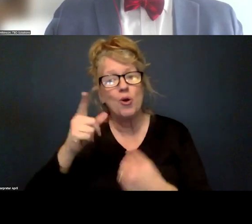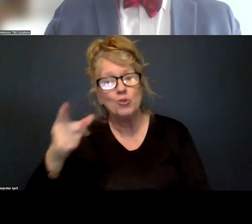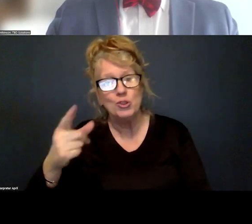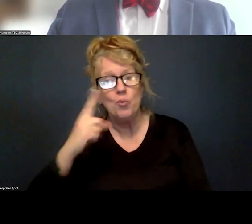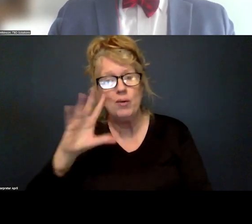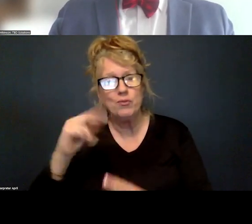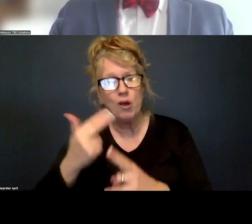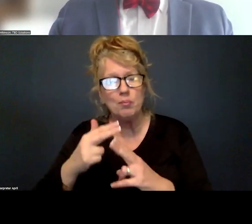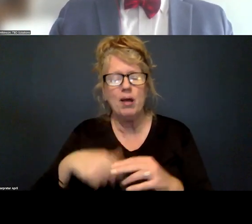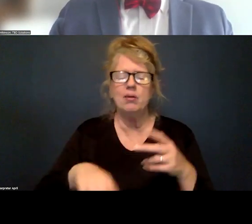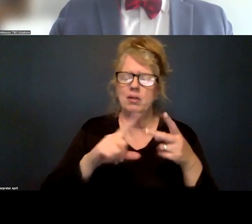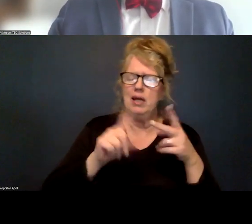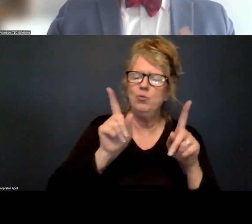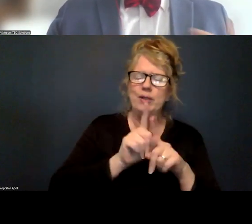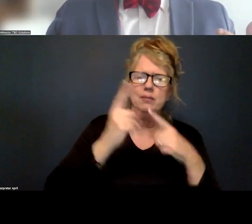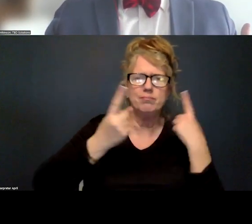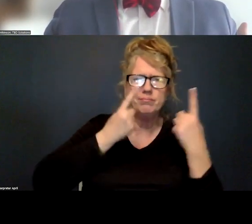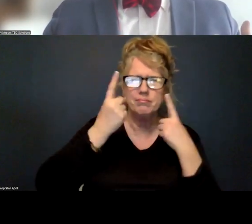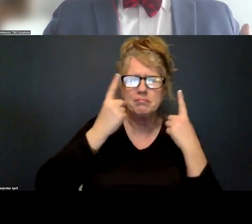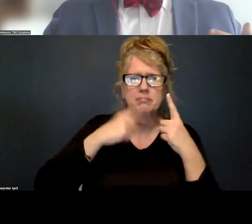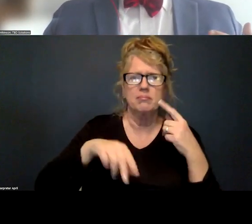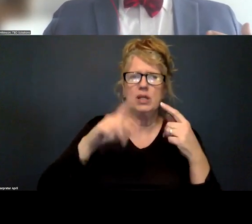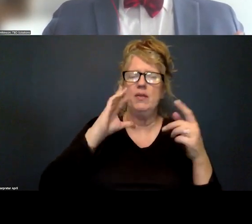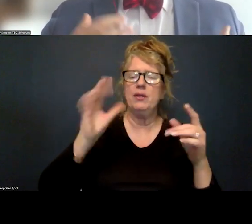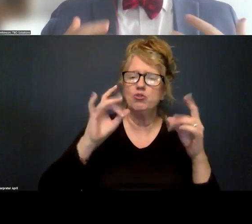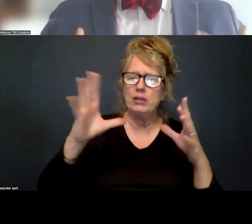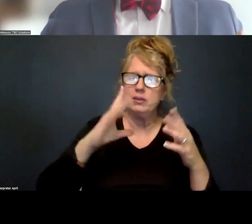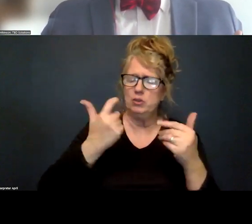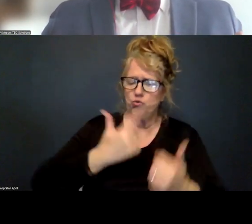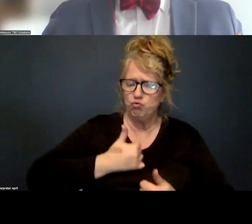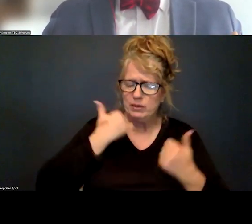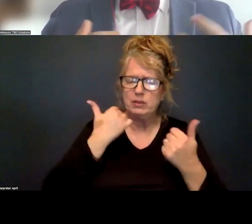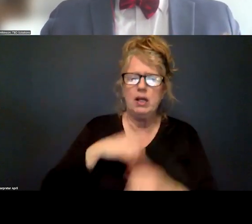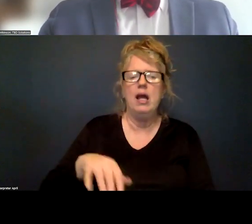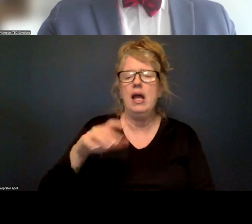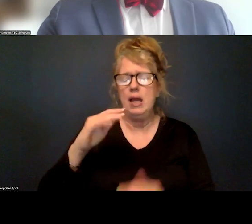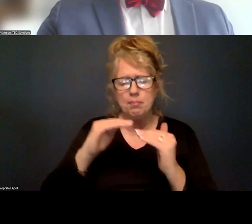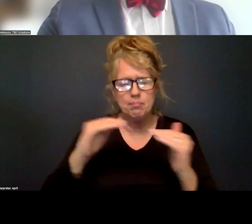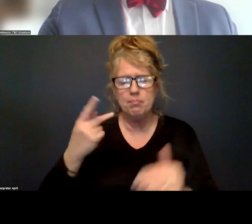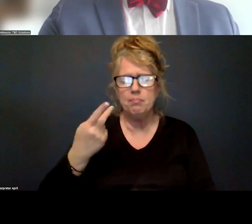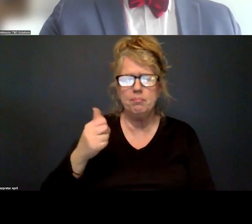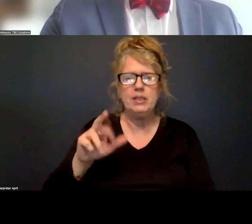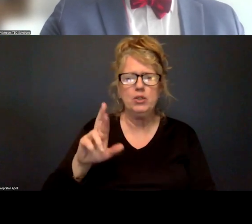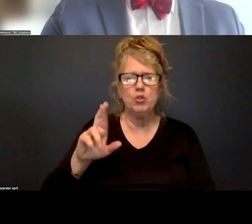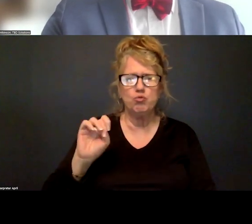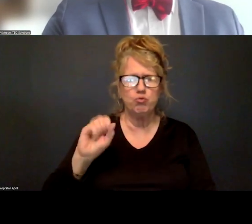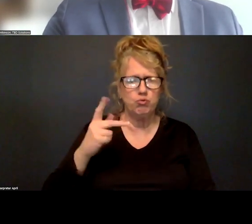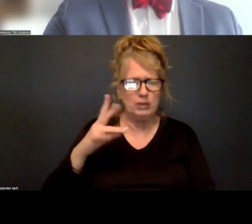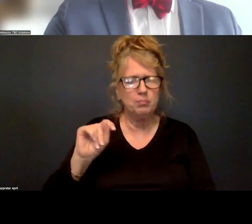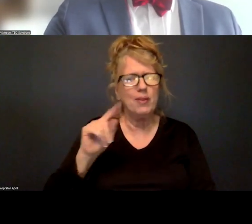about, but we also need to consider that crisis residential programs and peer-run respites are also part of the crisis